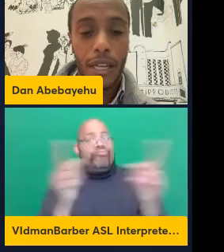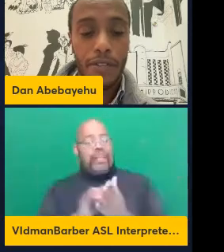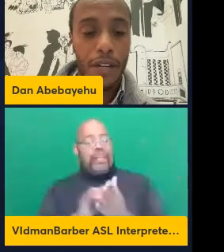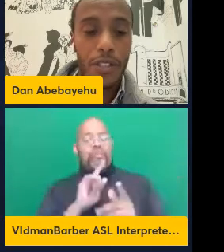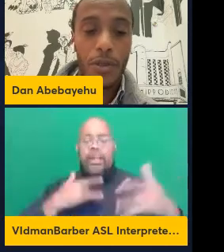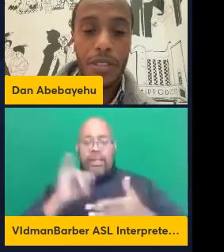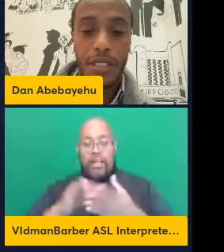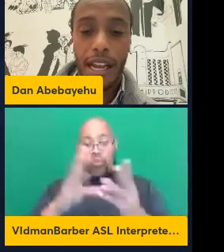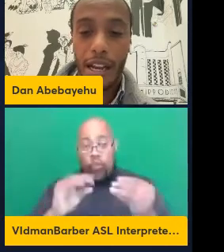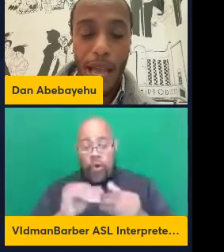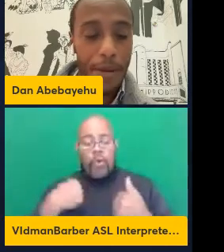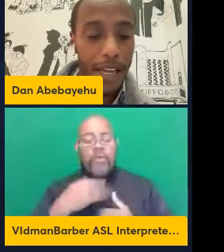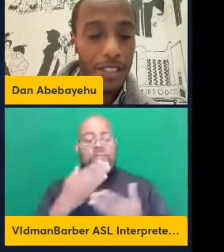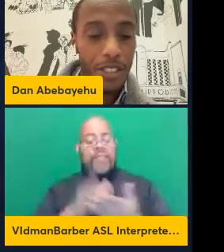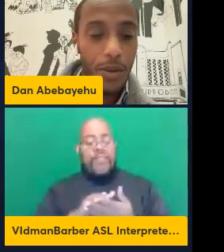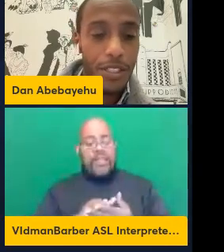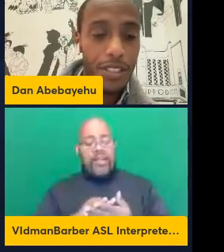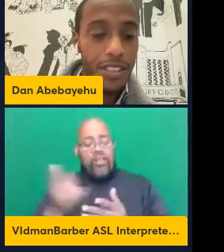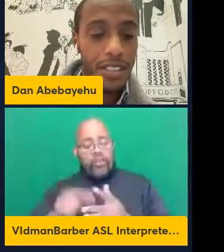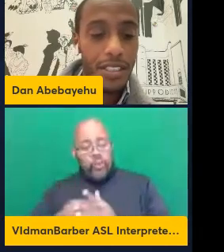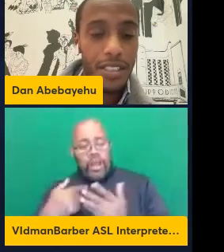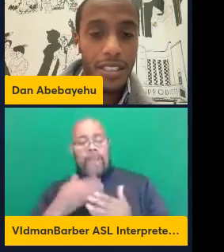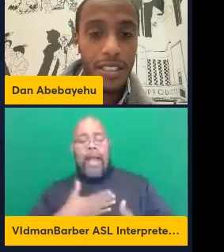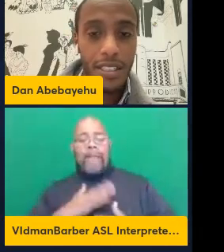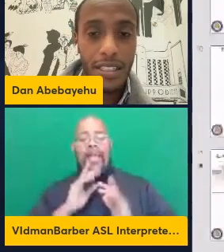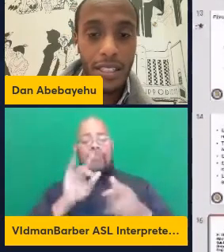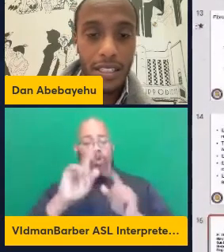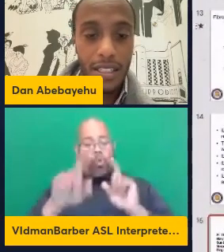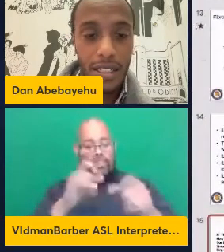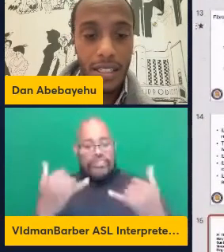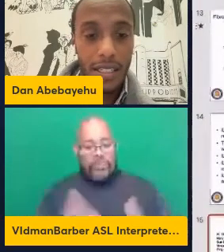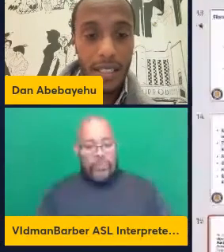story. I want to thank our funding sources, and I'm happy to answer your questions.